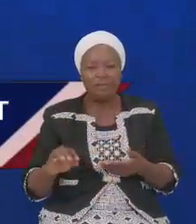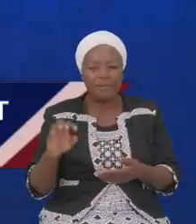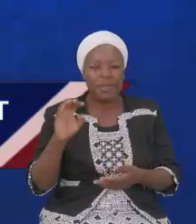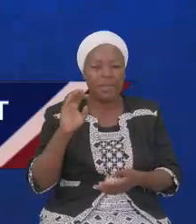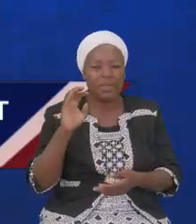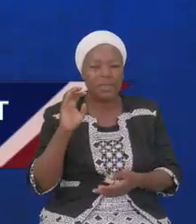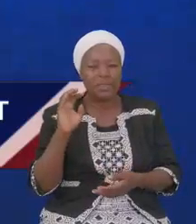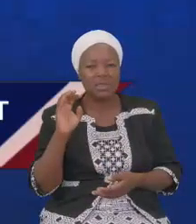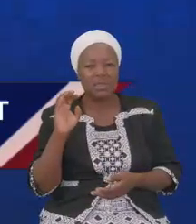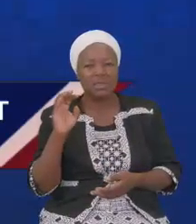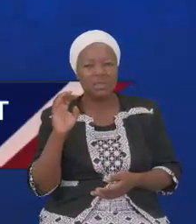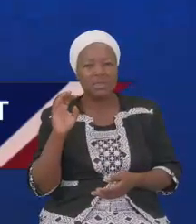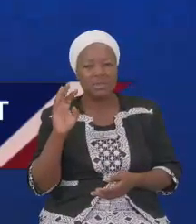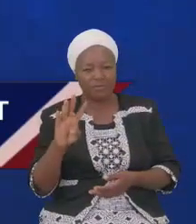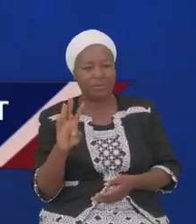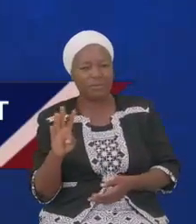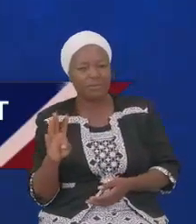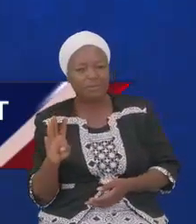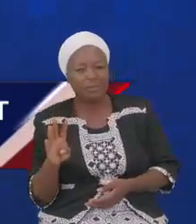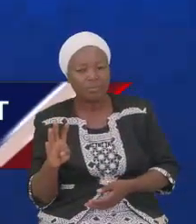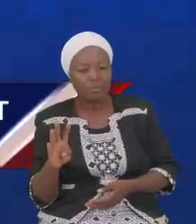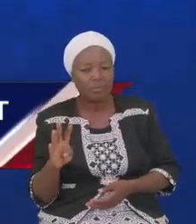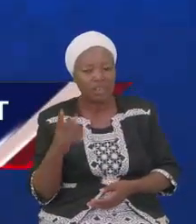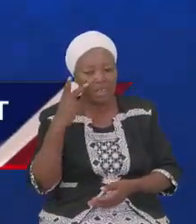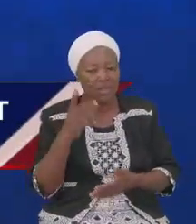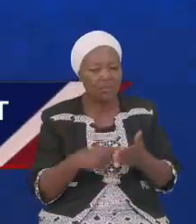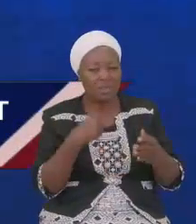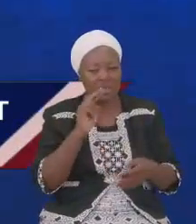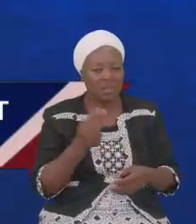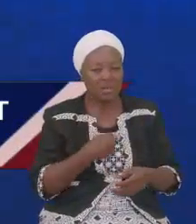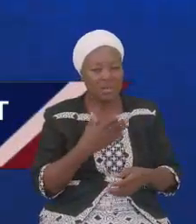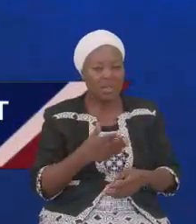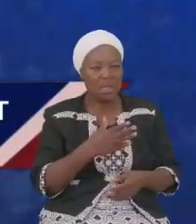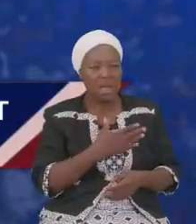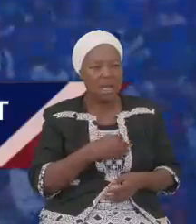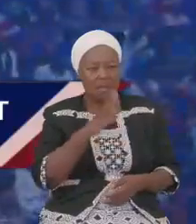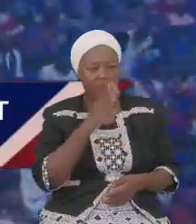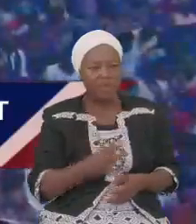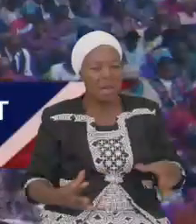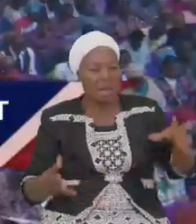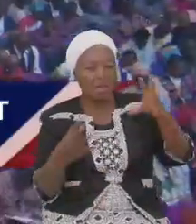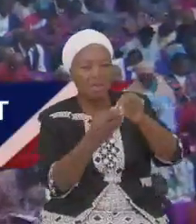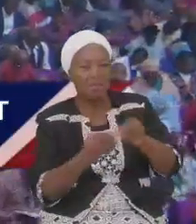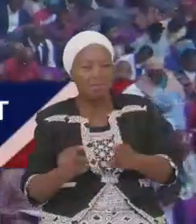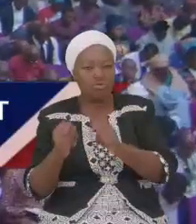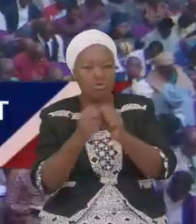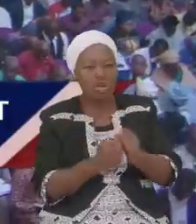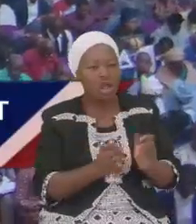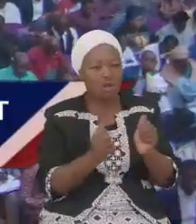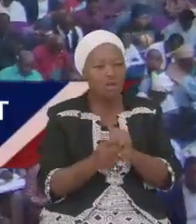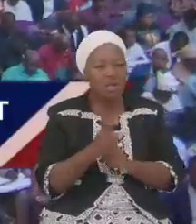1. We're reading from verse 4. In verse 4, look at what he tells us. And being assembled together with them,